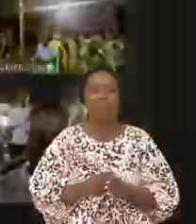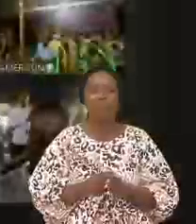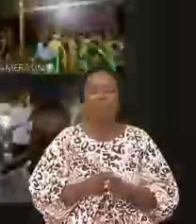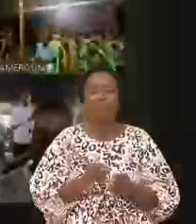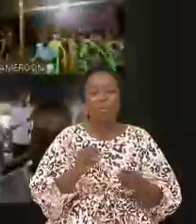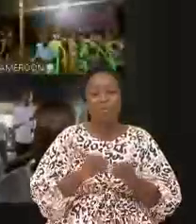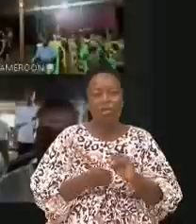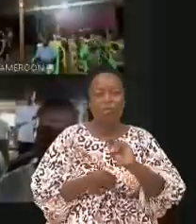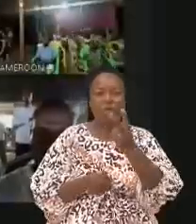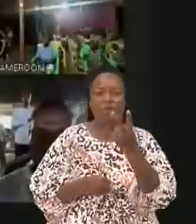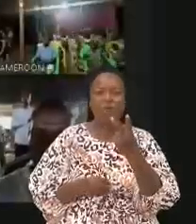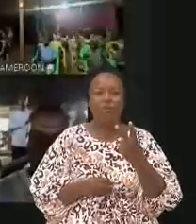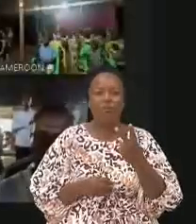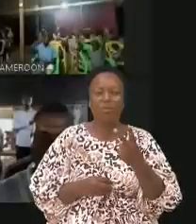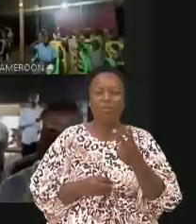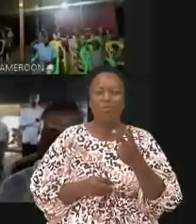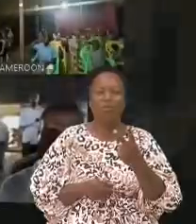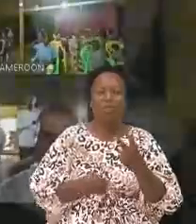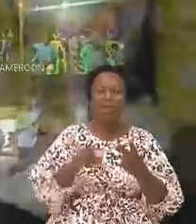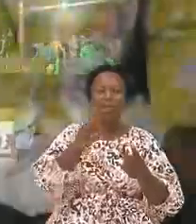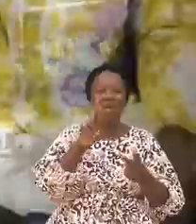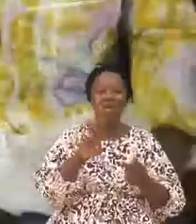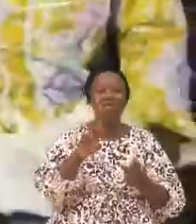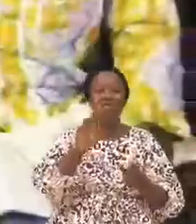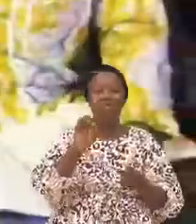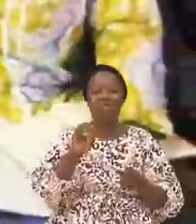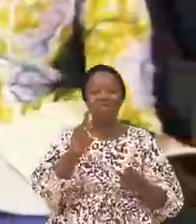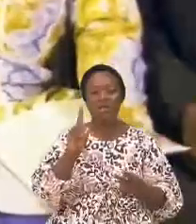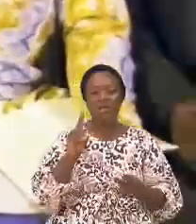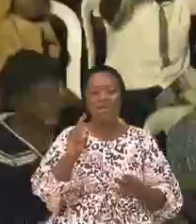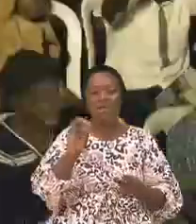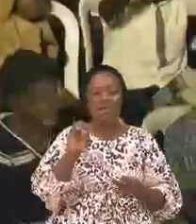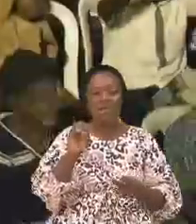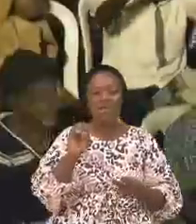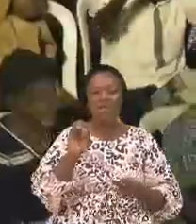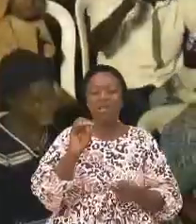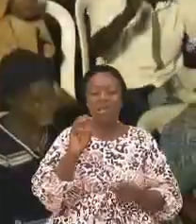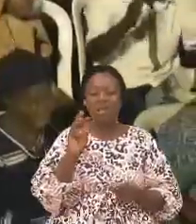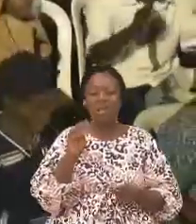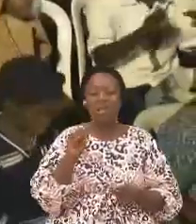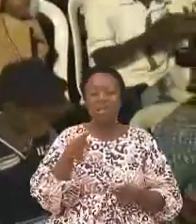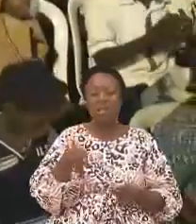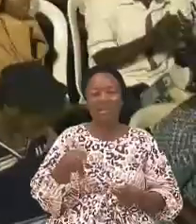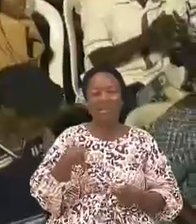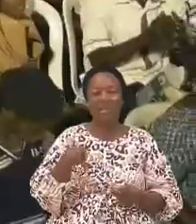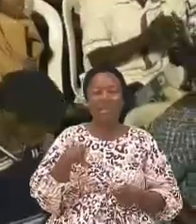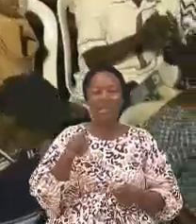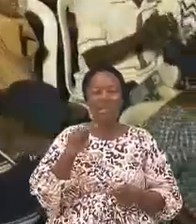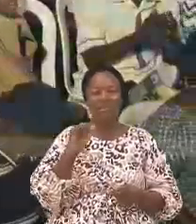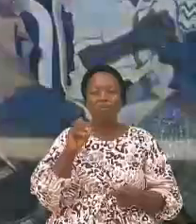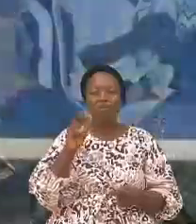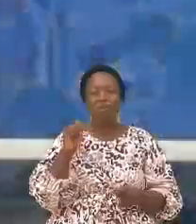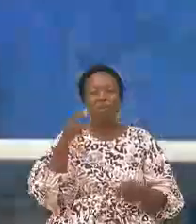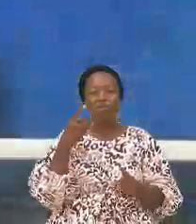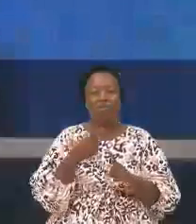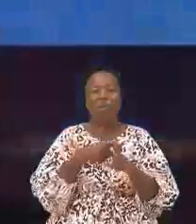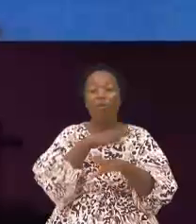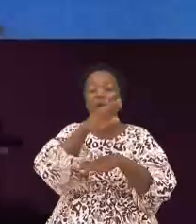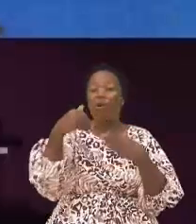your life in Jesus' name. Number two, redemption from all